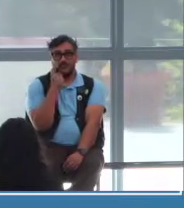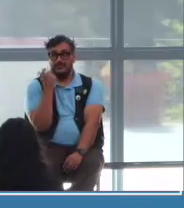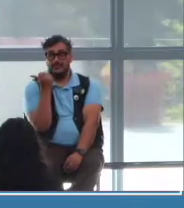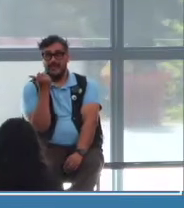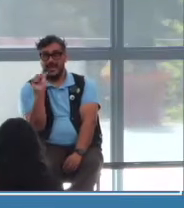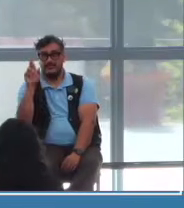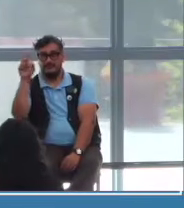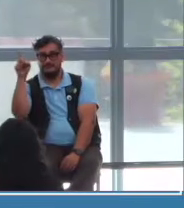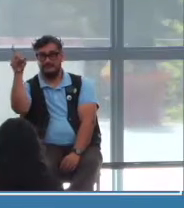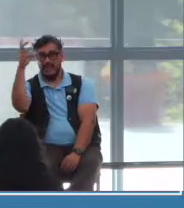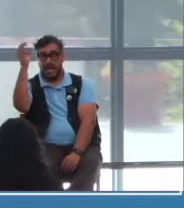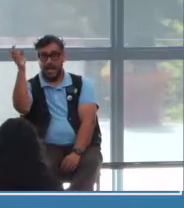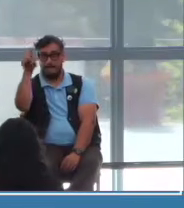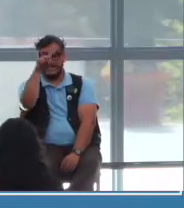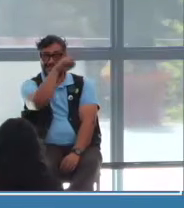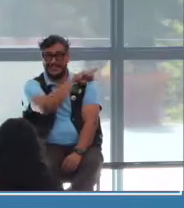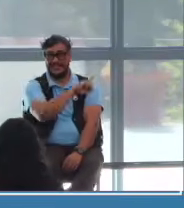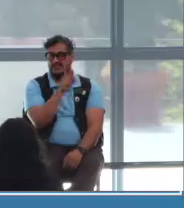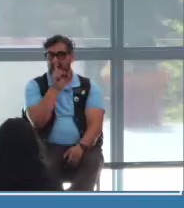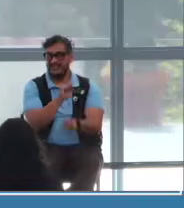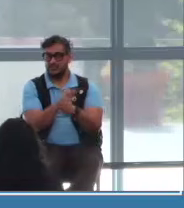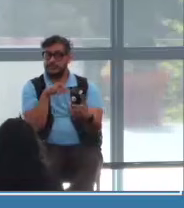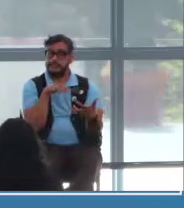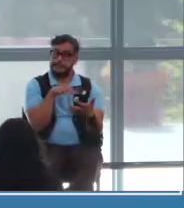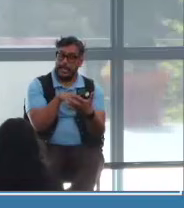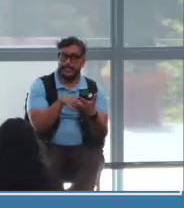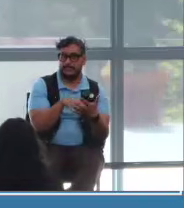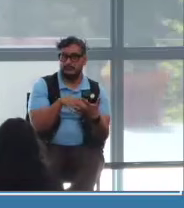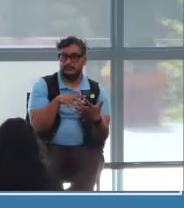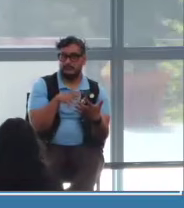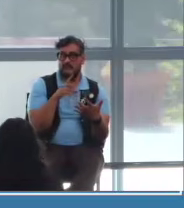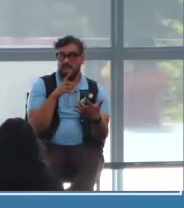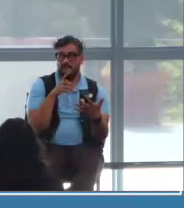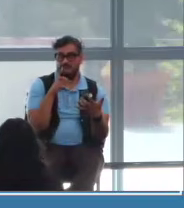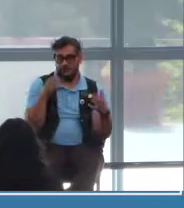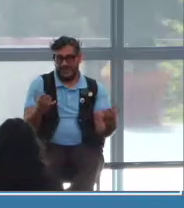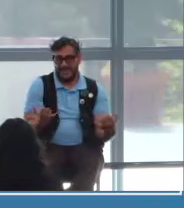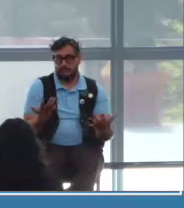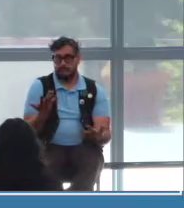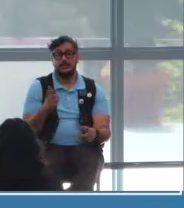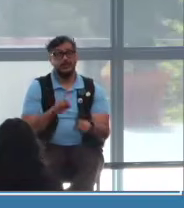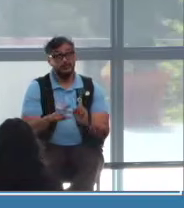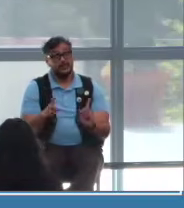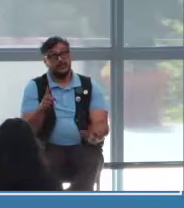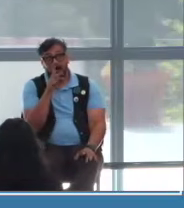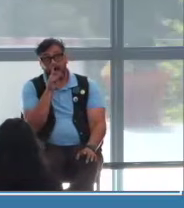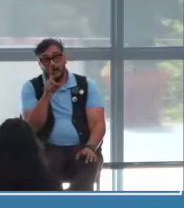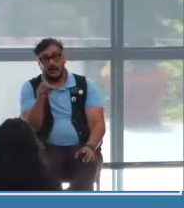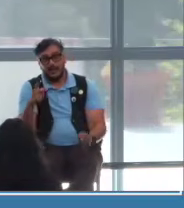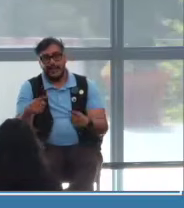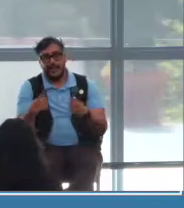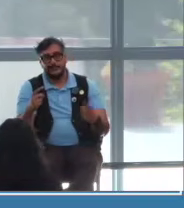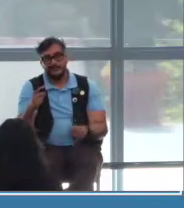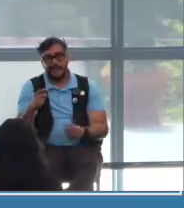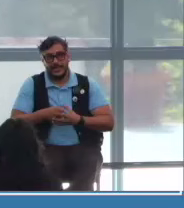pharmaceutical companies are actually studying this at this time. but they are anti-inflammatory. There's been a